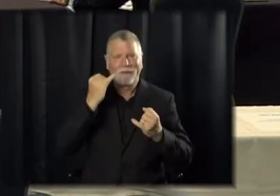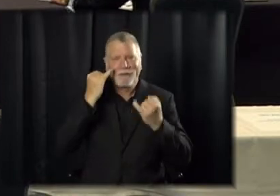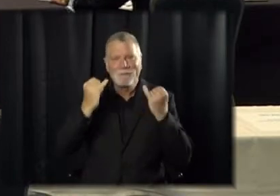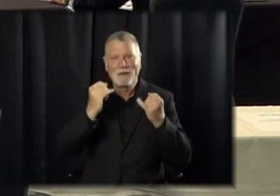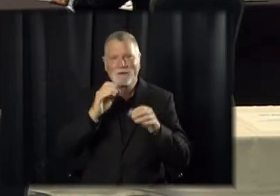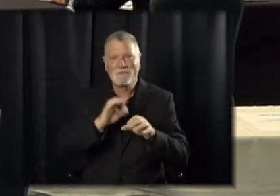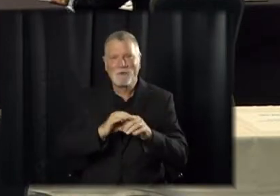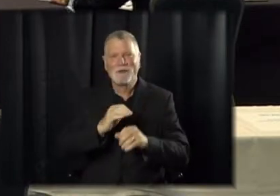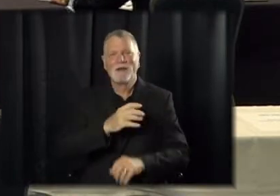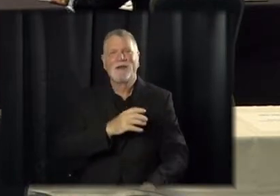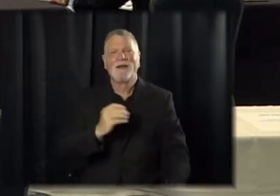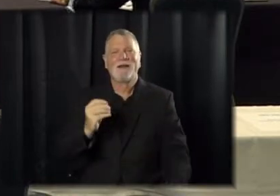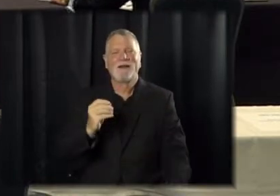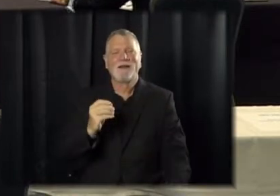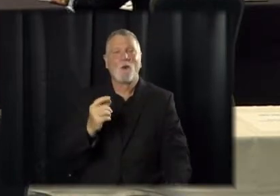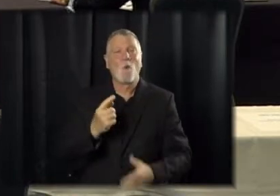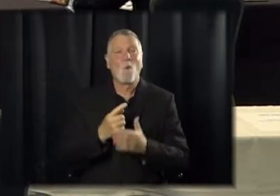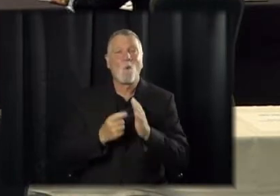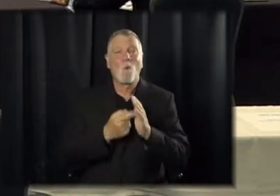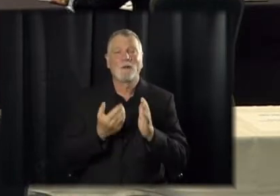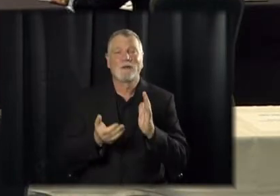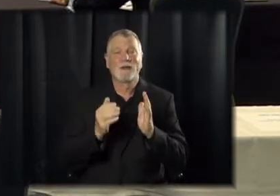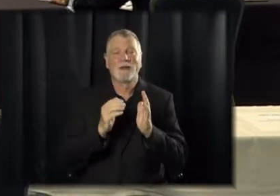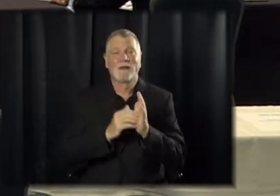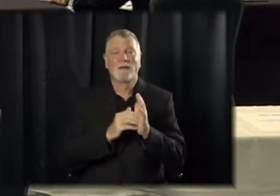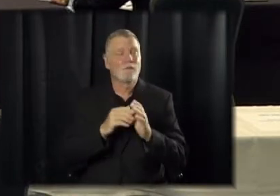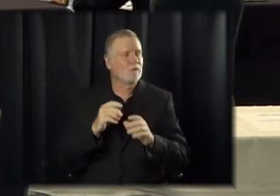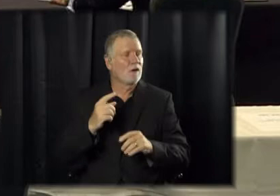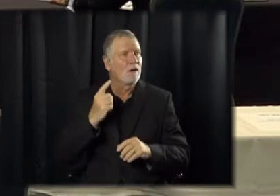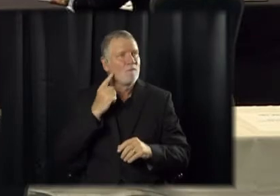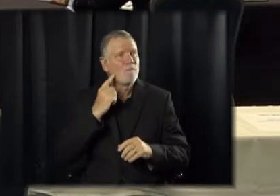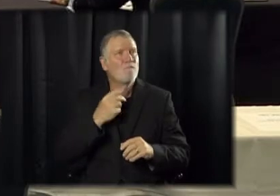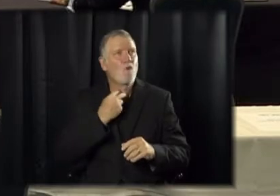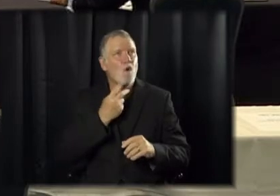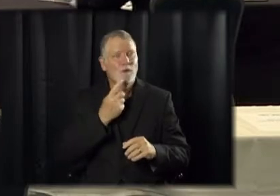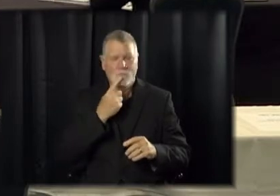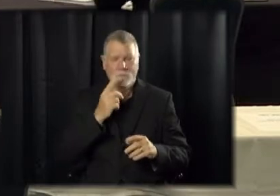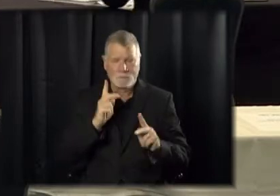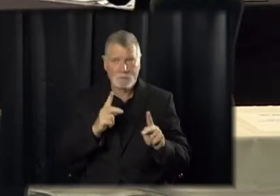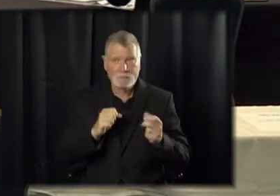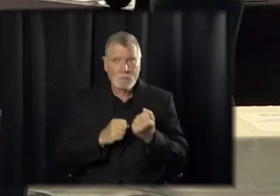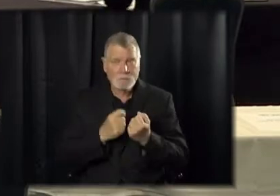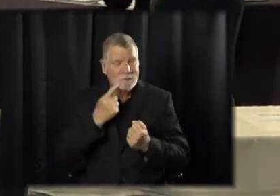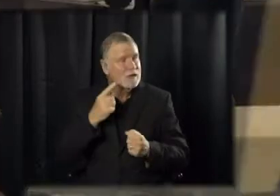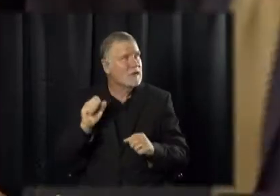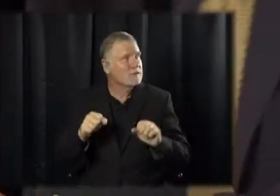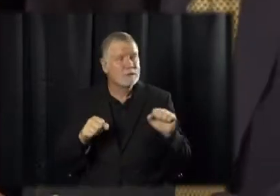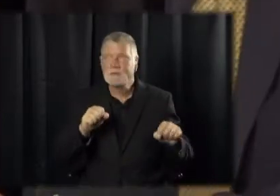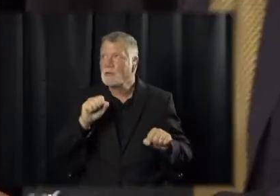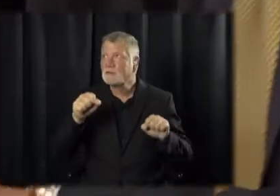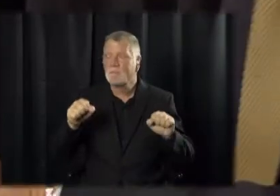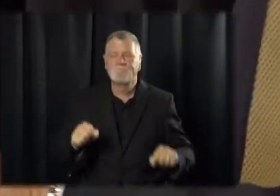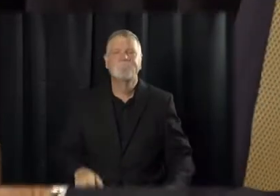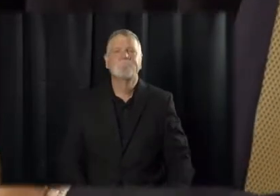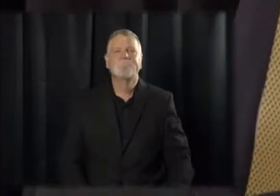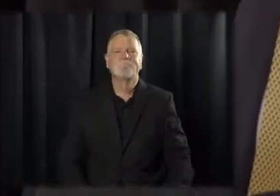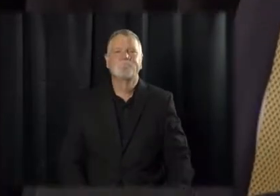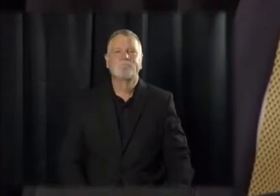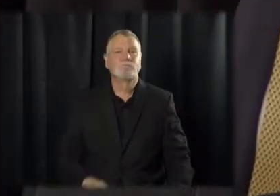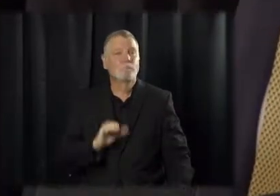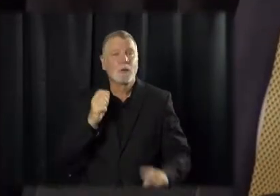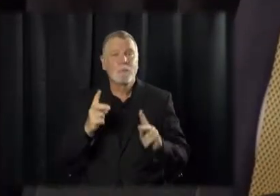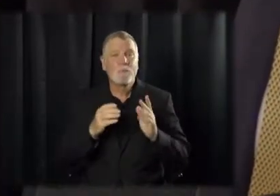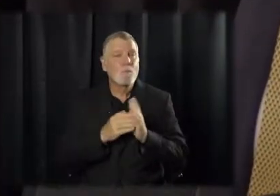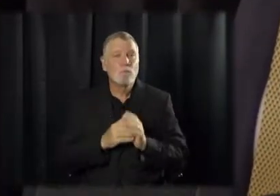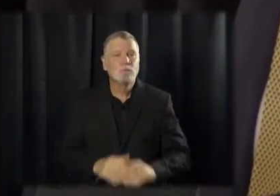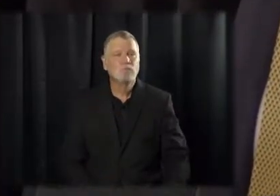vote. Once again, I'll ask for a voice vote. Would all in favor please say yes? Yes. Yes. Yes. Any